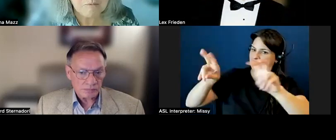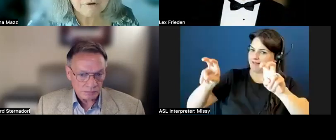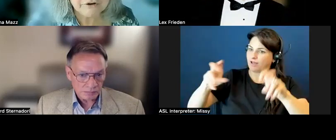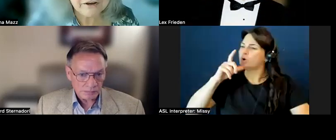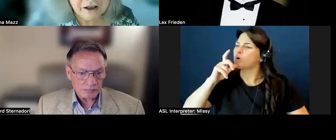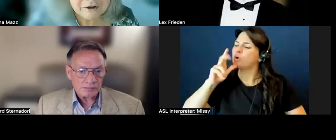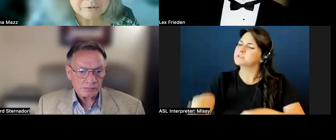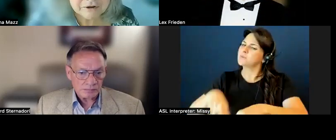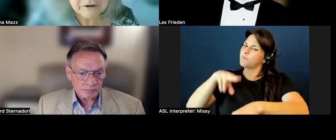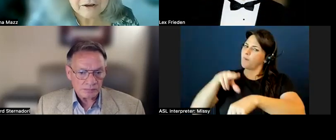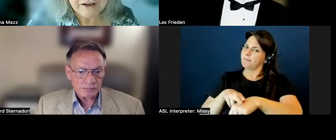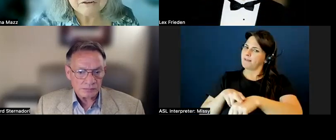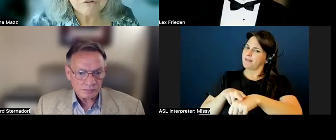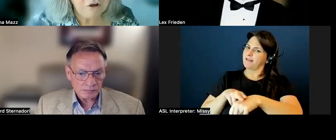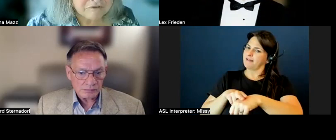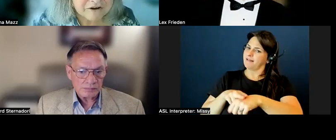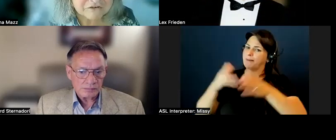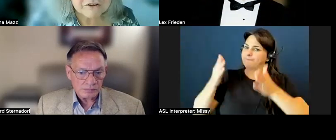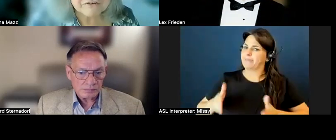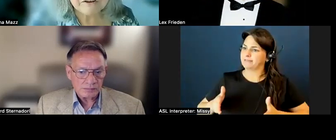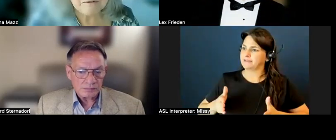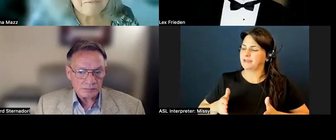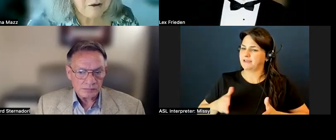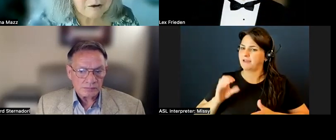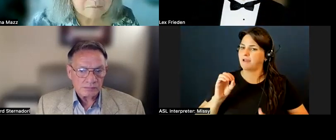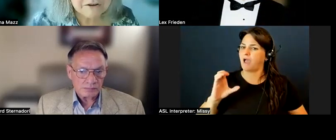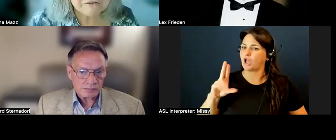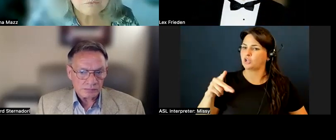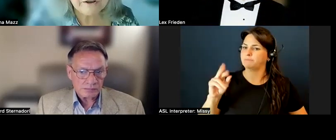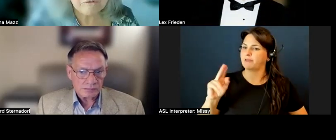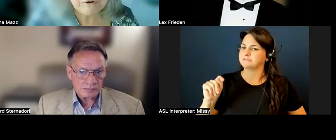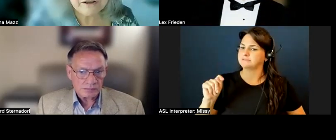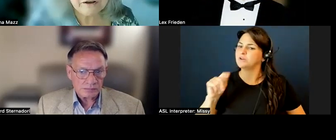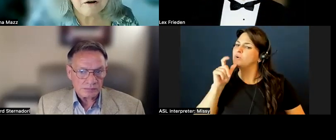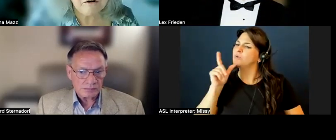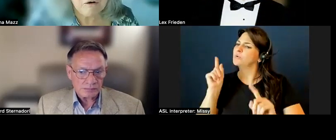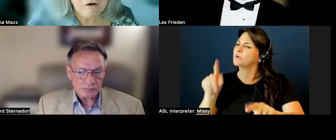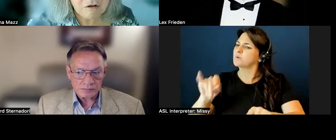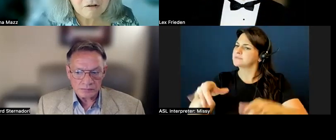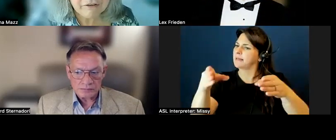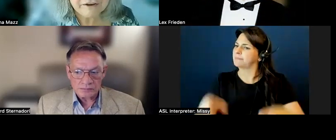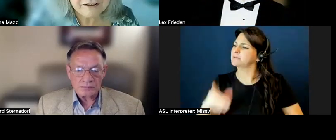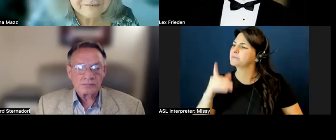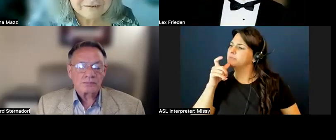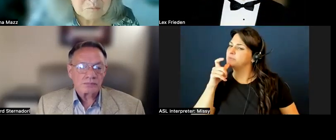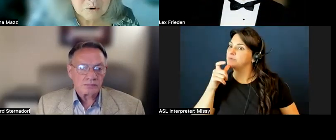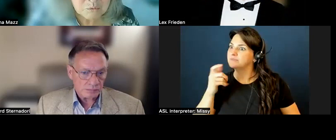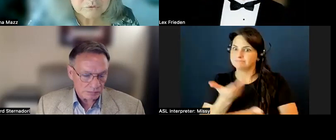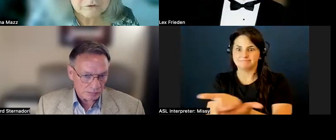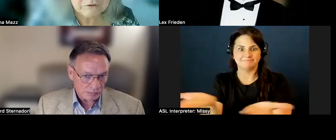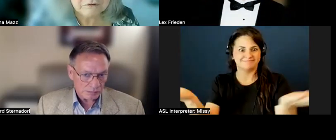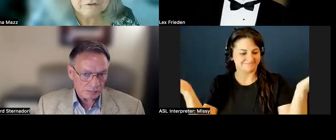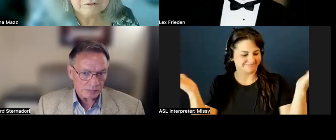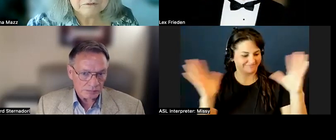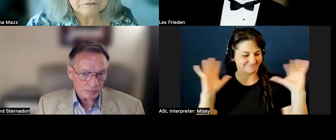is the normal building occupant? It's all of us. It's an amalgam. We are all in the same